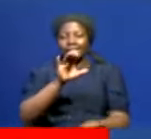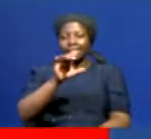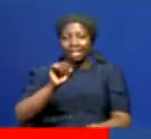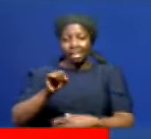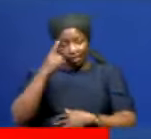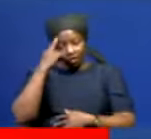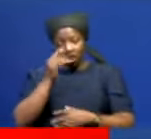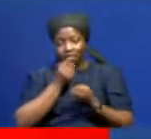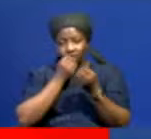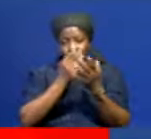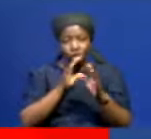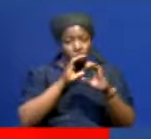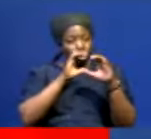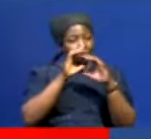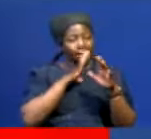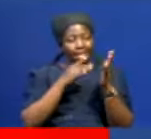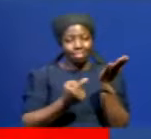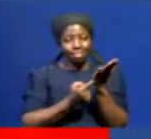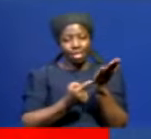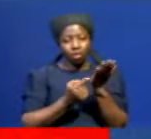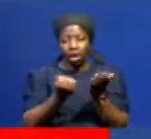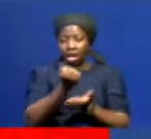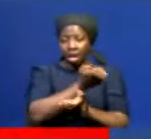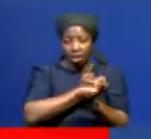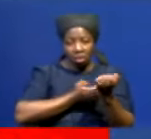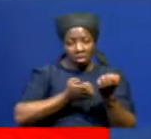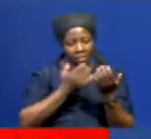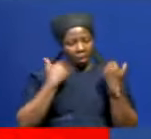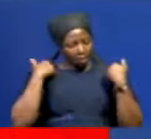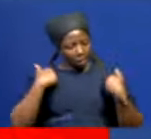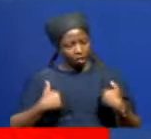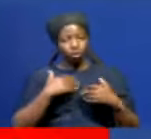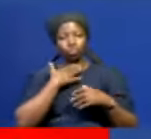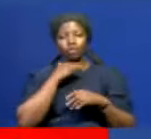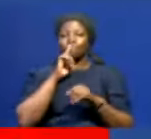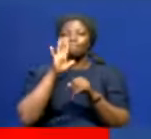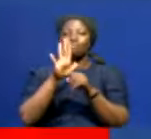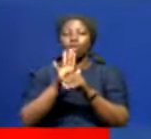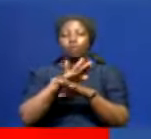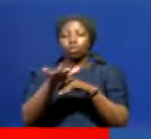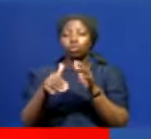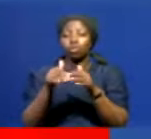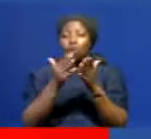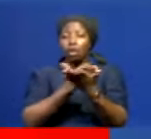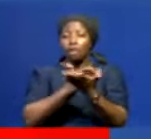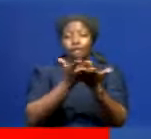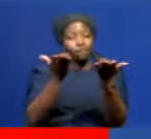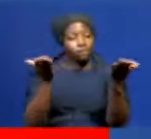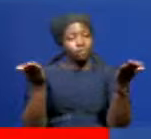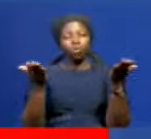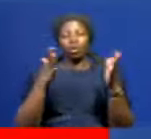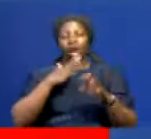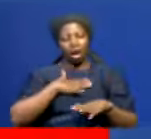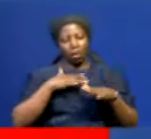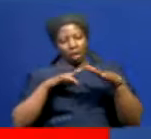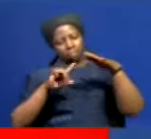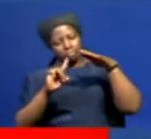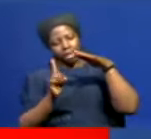Information, Communication and the Digital Economy, I want to assure you all that our